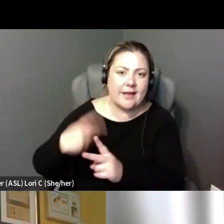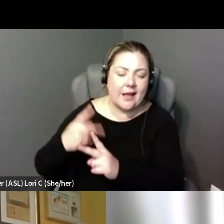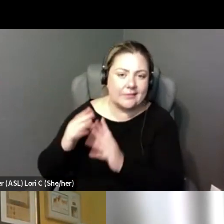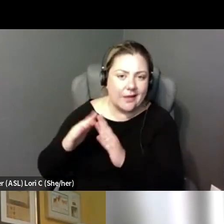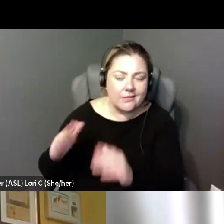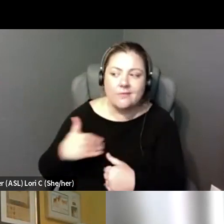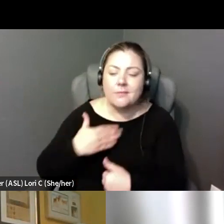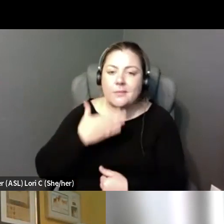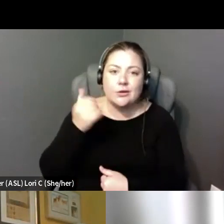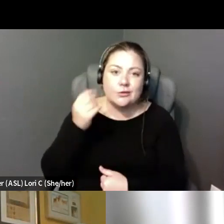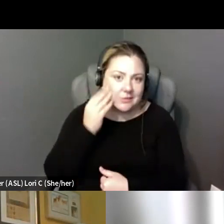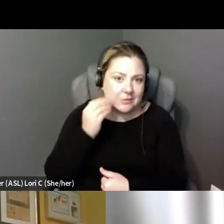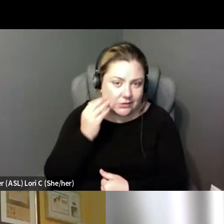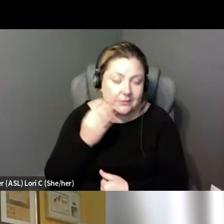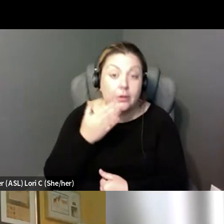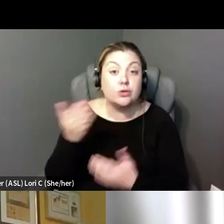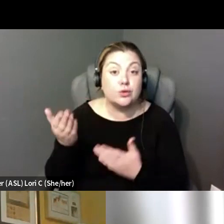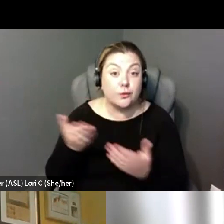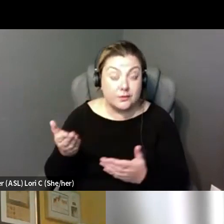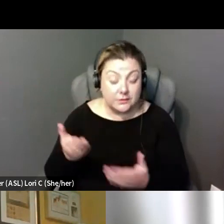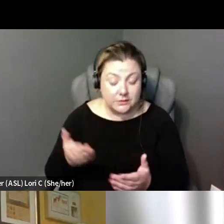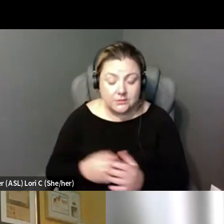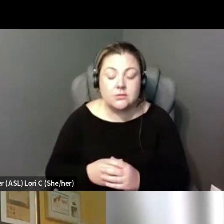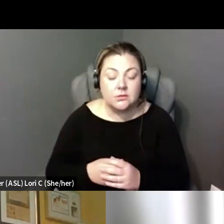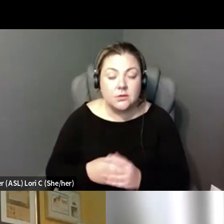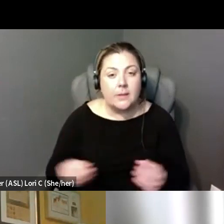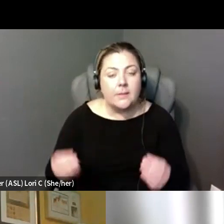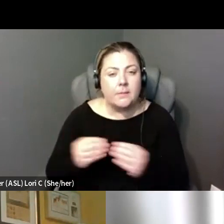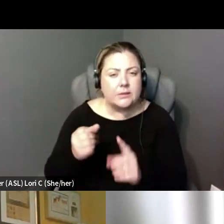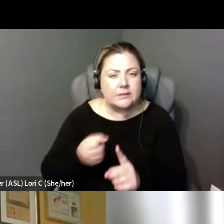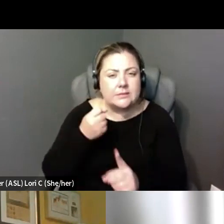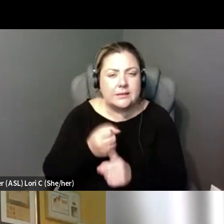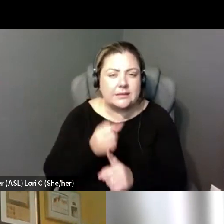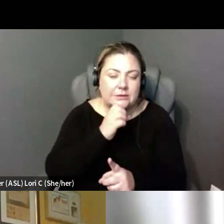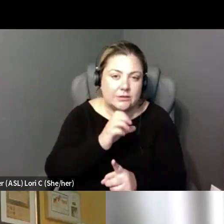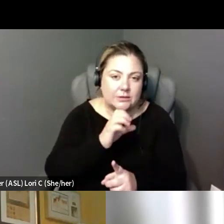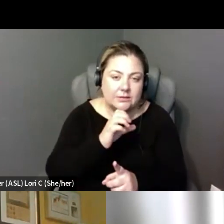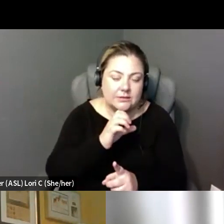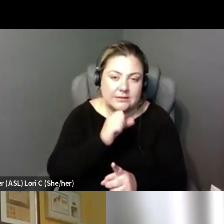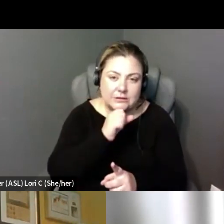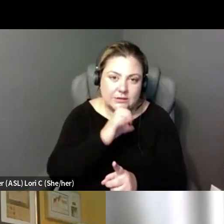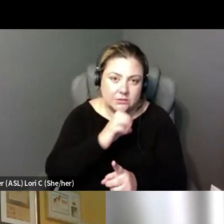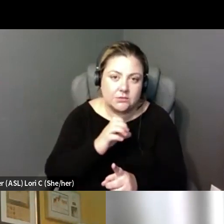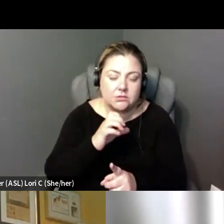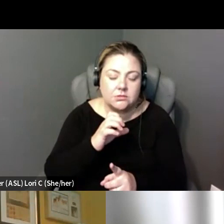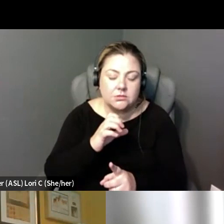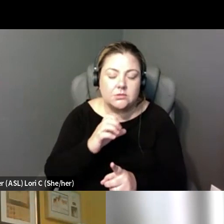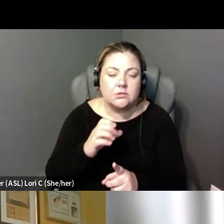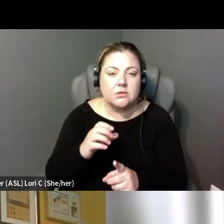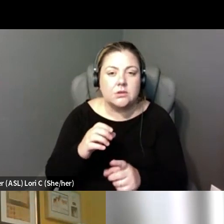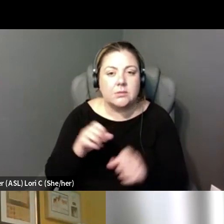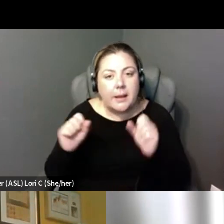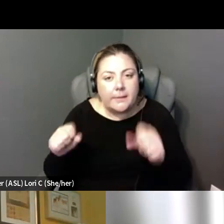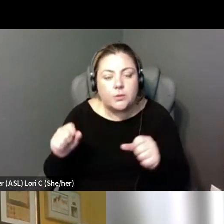services to the residents, particularly the elderly, and be more responsive to that particular sort